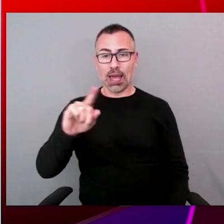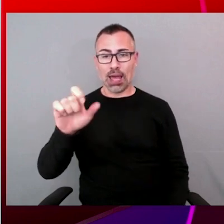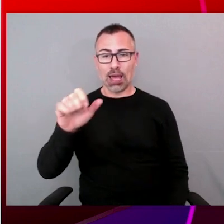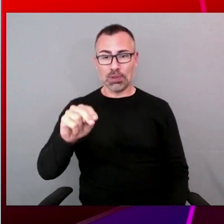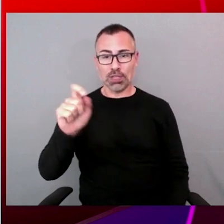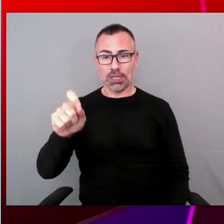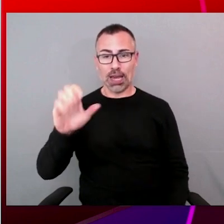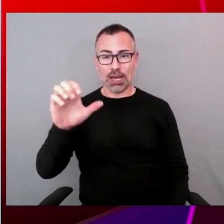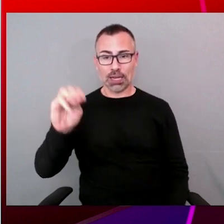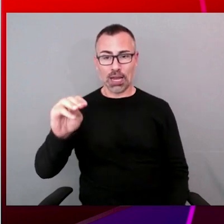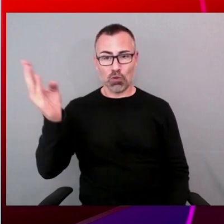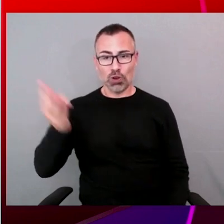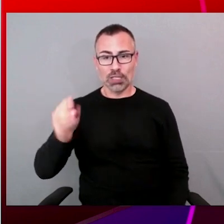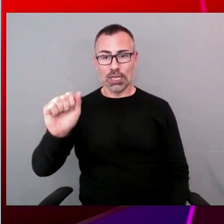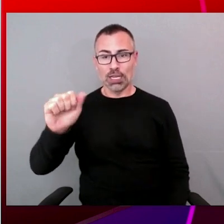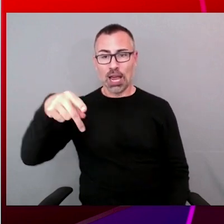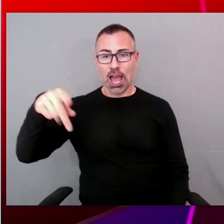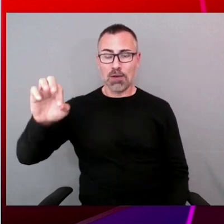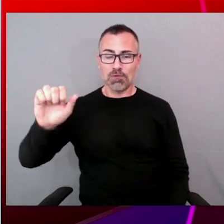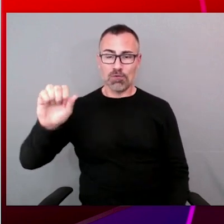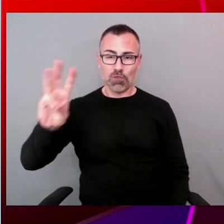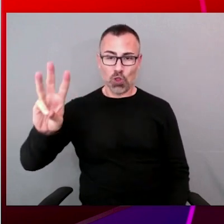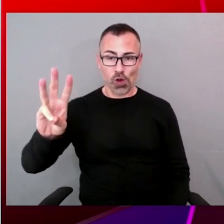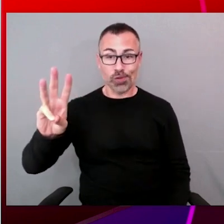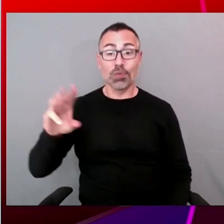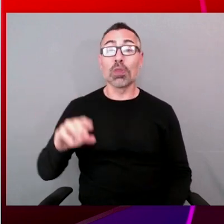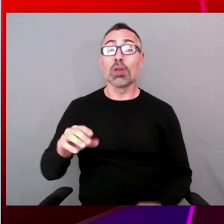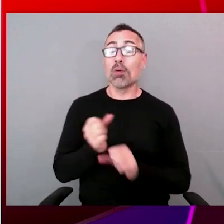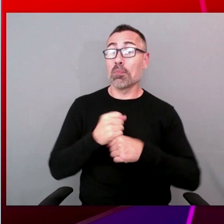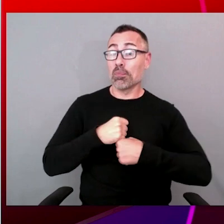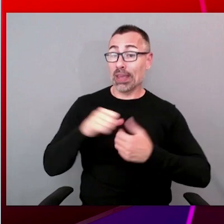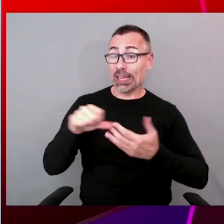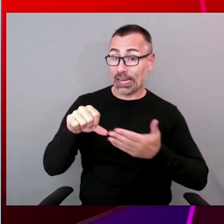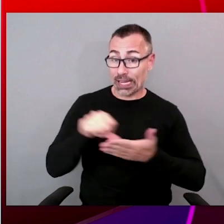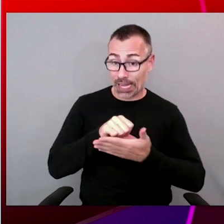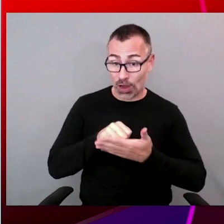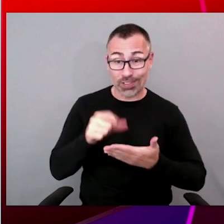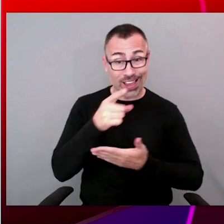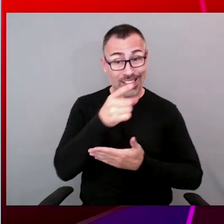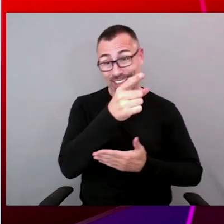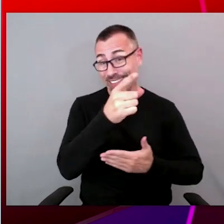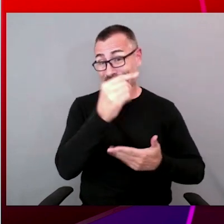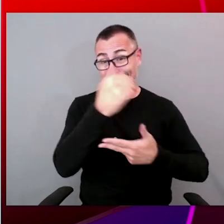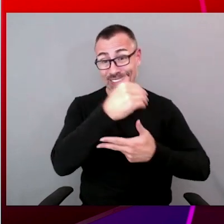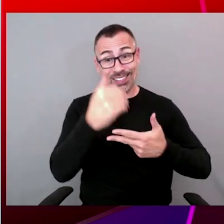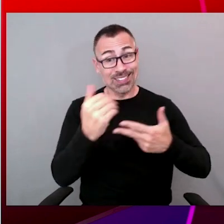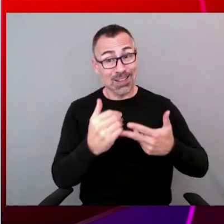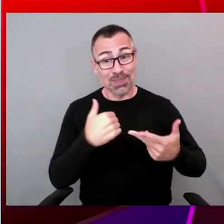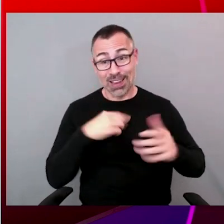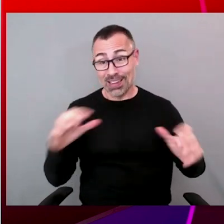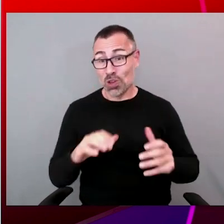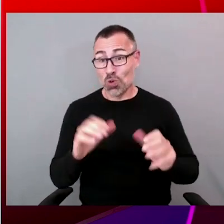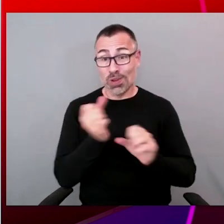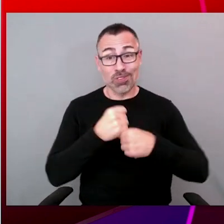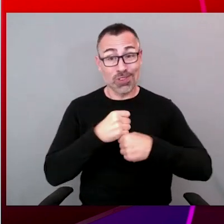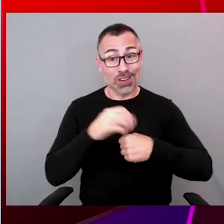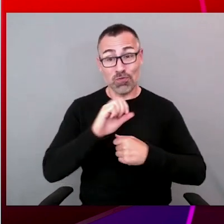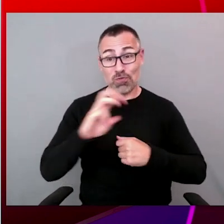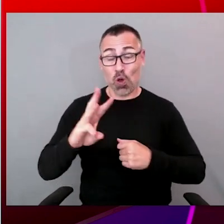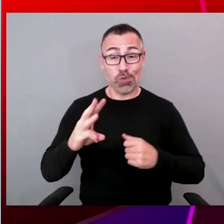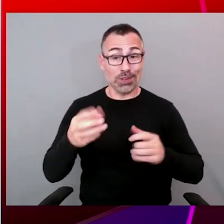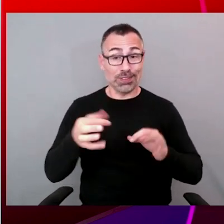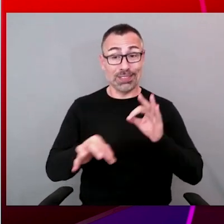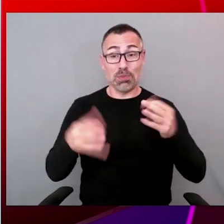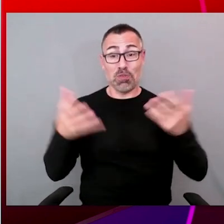aws.amazon.com/AppFlow, create an account, and just walk through the steps that I just did with Create Flow, and you're on your way. Awesome. All